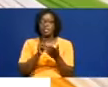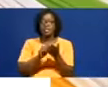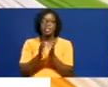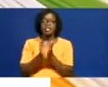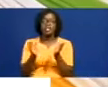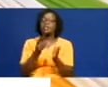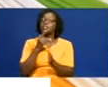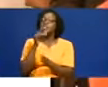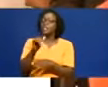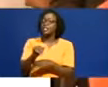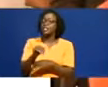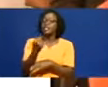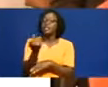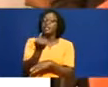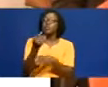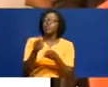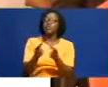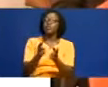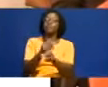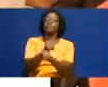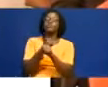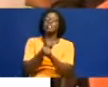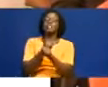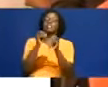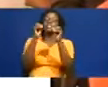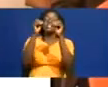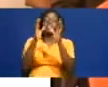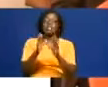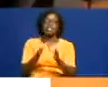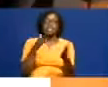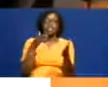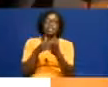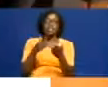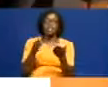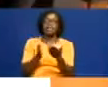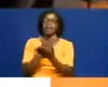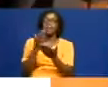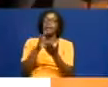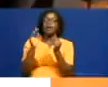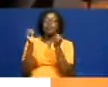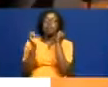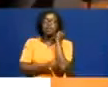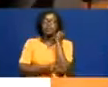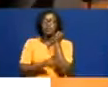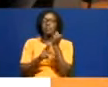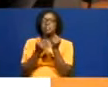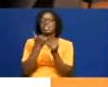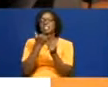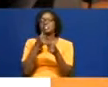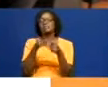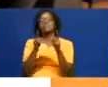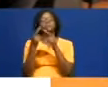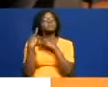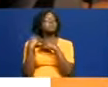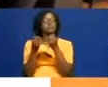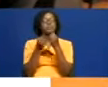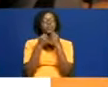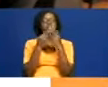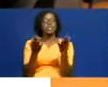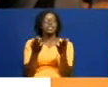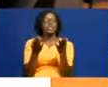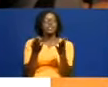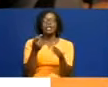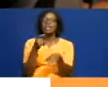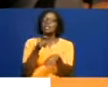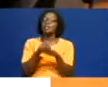argued that this is the only way to protect teachers against summary punishment for crimes they did not commit. He said that while